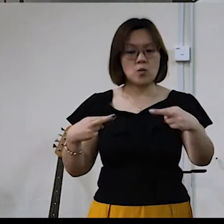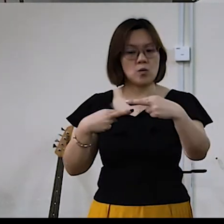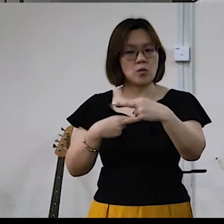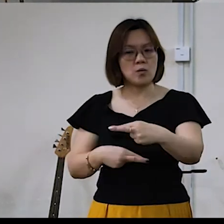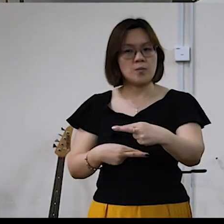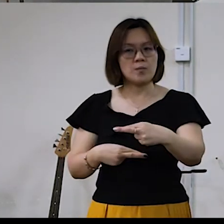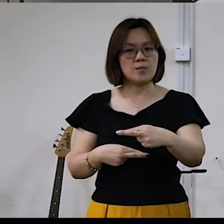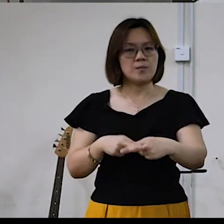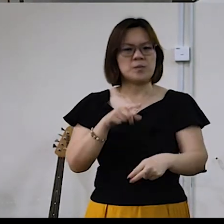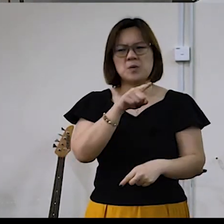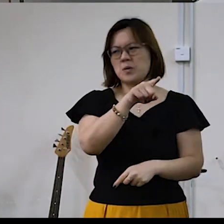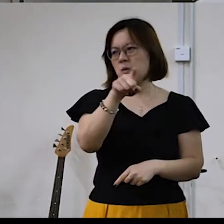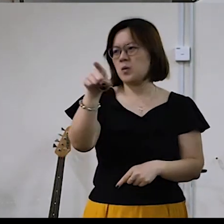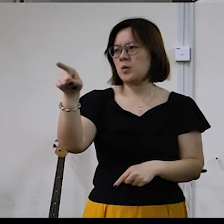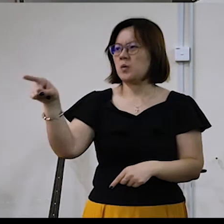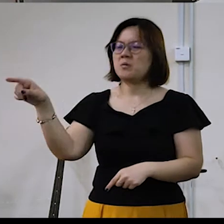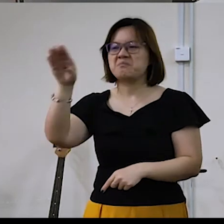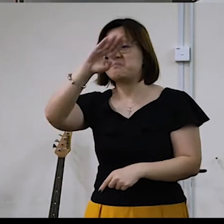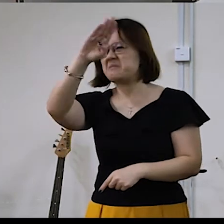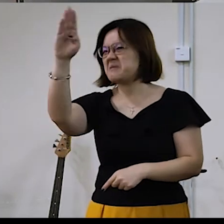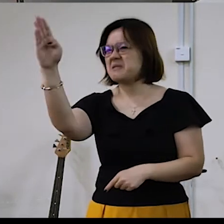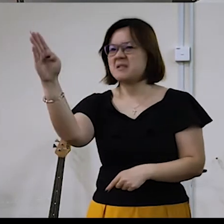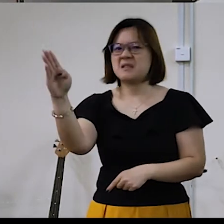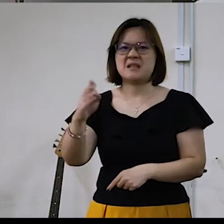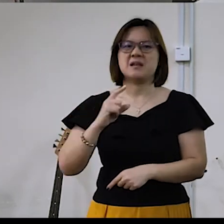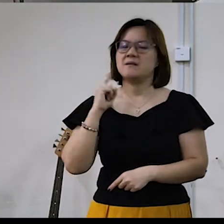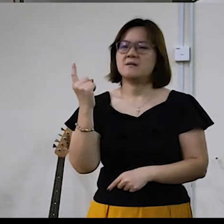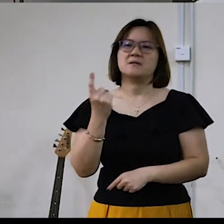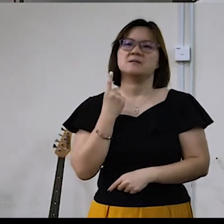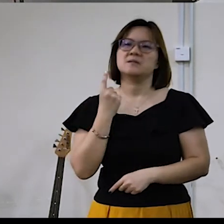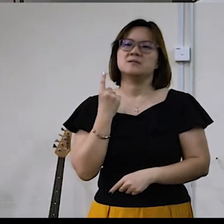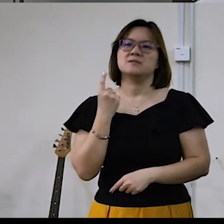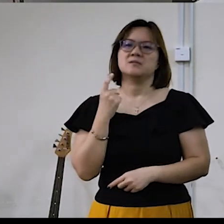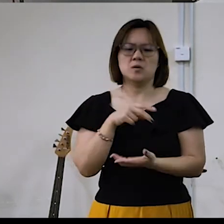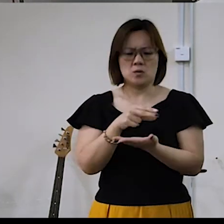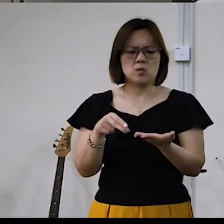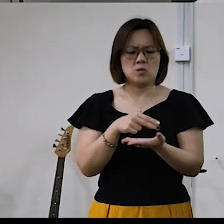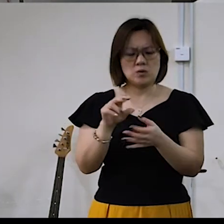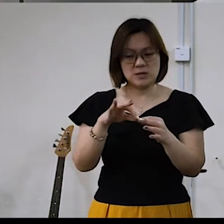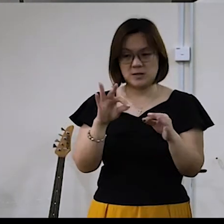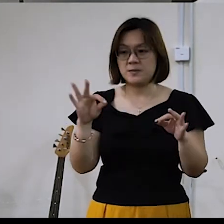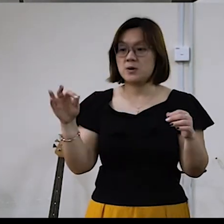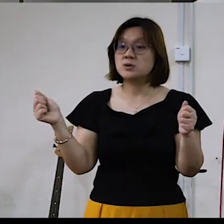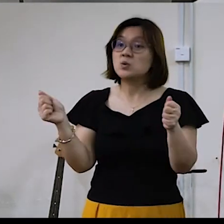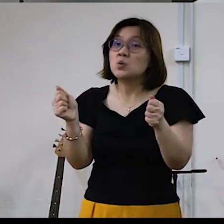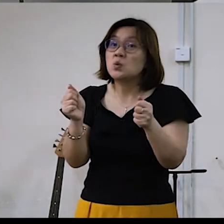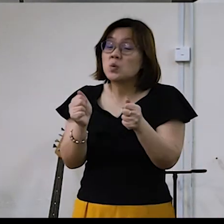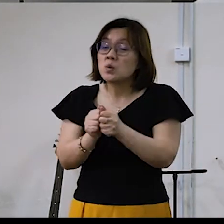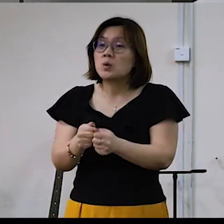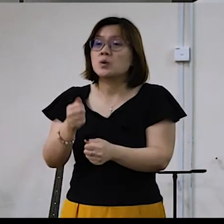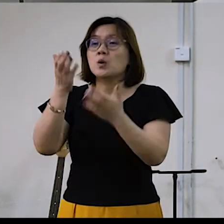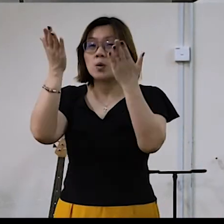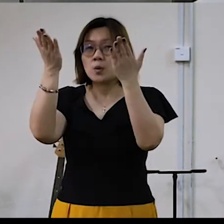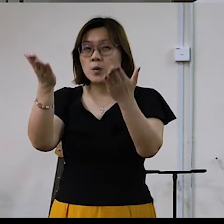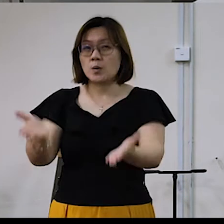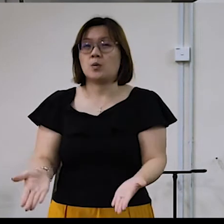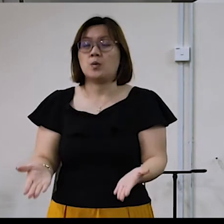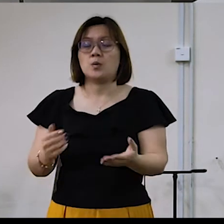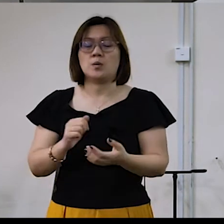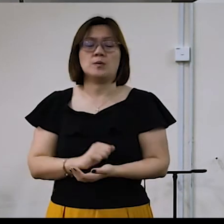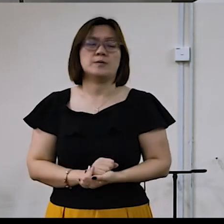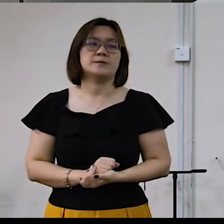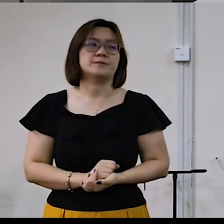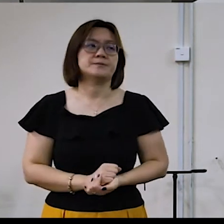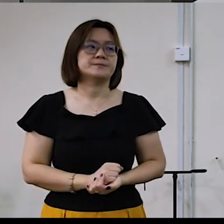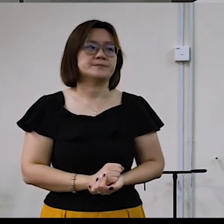never alone. The Spirit of Jesus is there. And don't be scared. When you are bathing in your bathroom all naked and